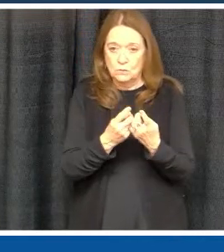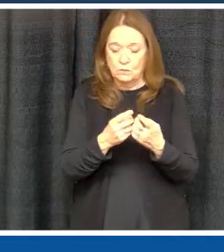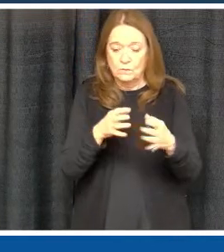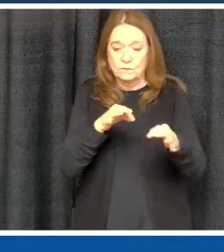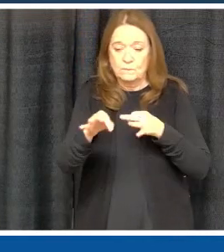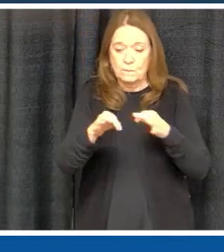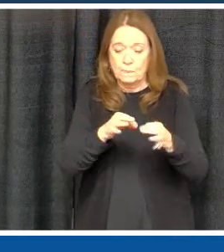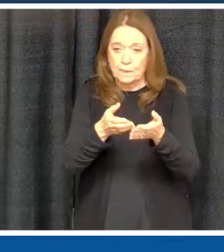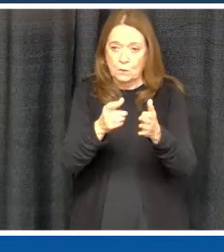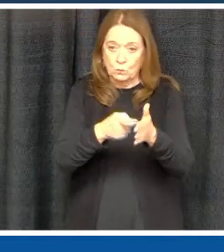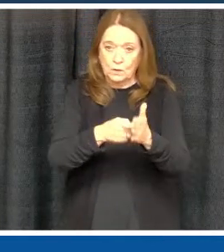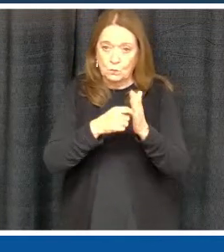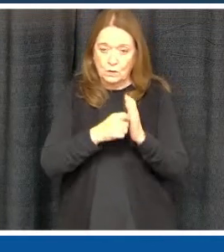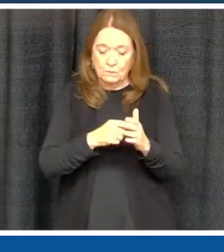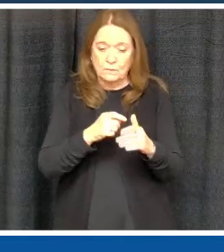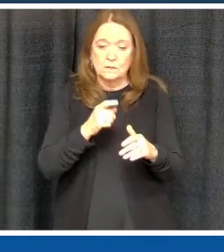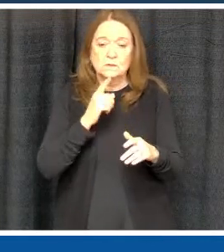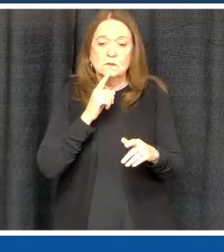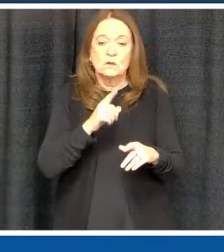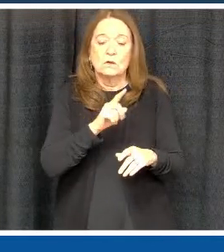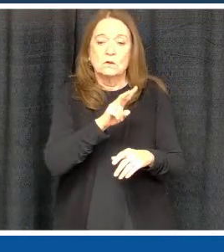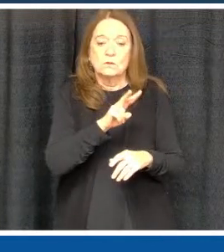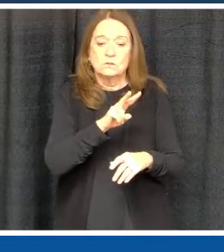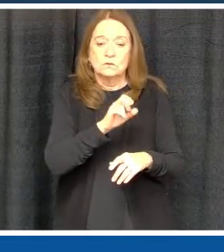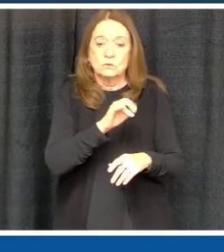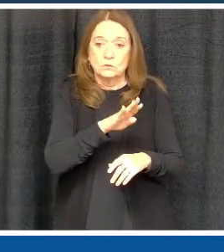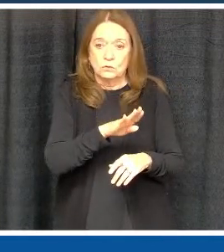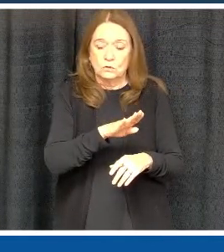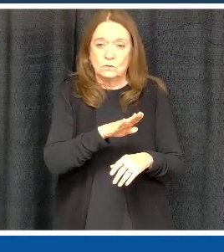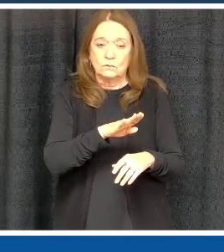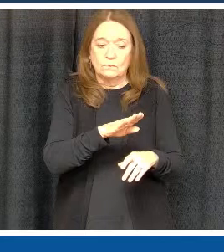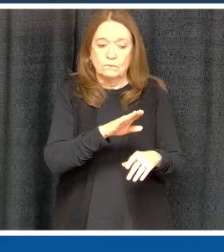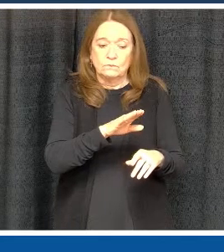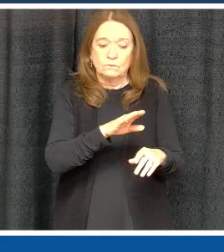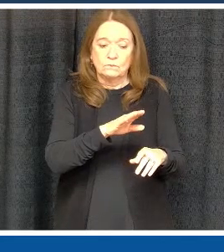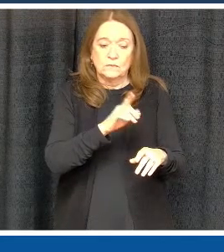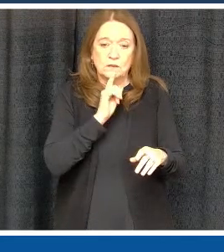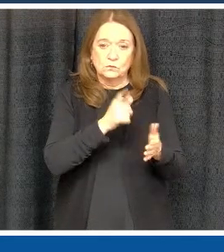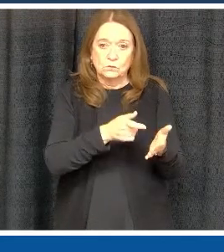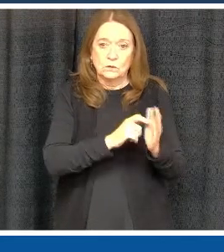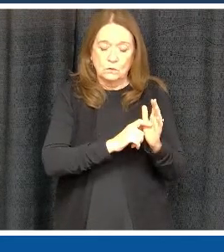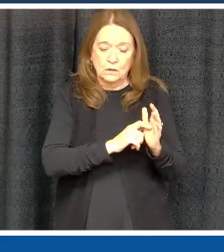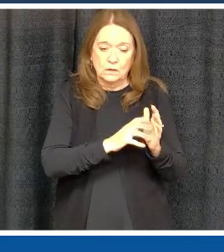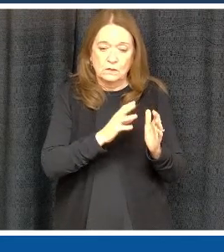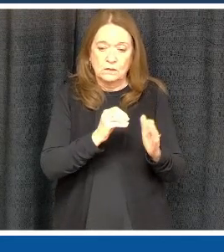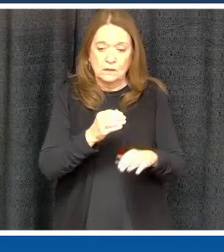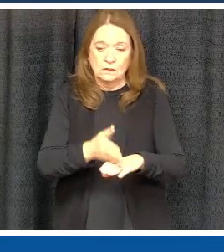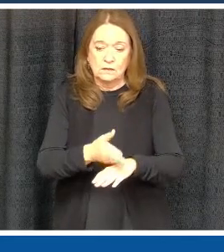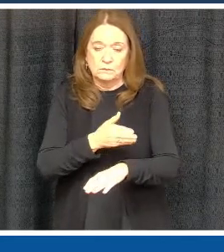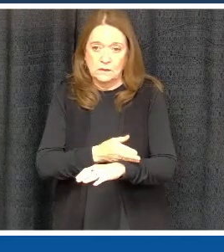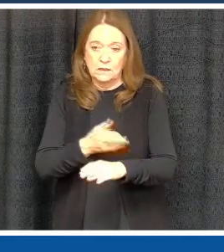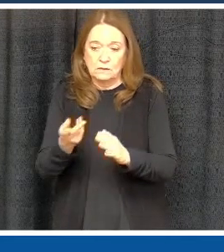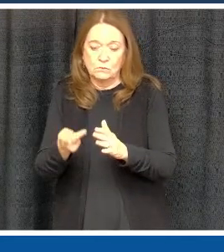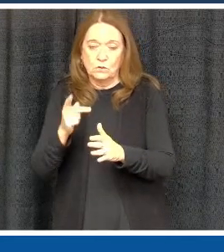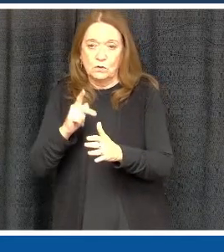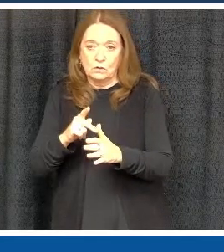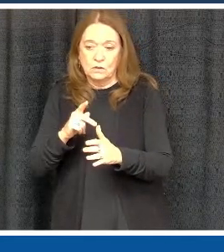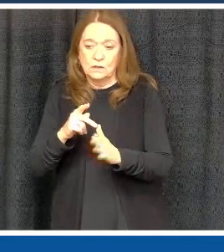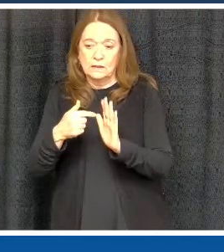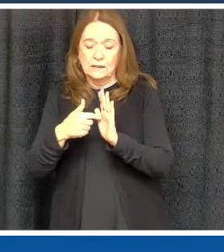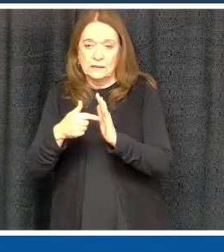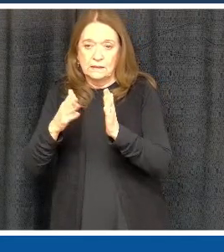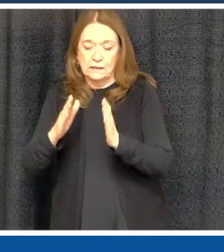Definition and requirements of barrier curb 2 feet is required. Updated the sidewalk priority indicator.